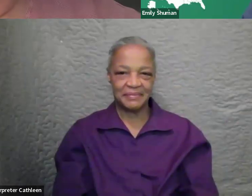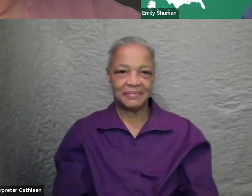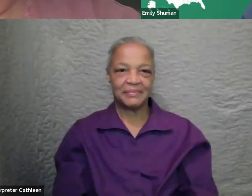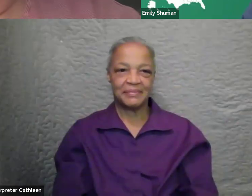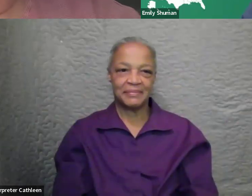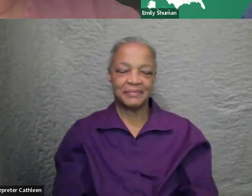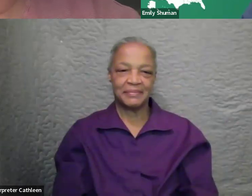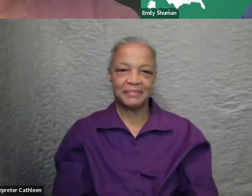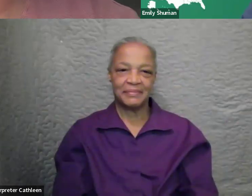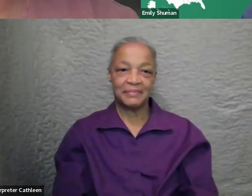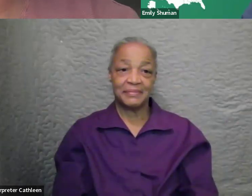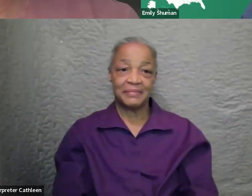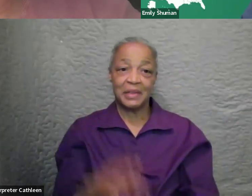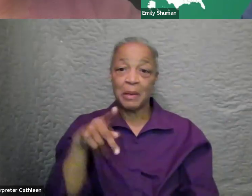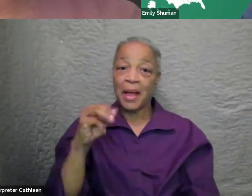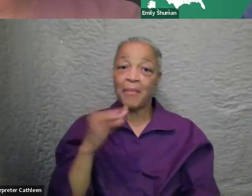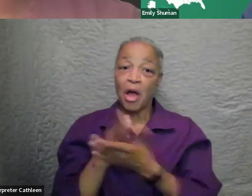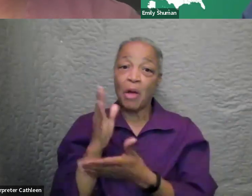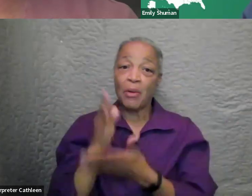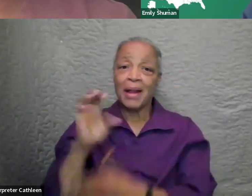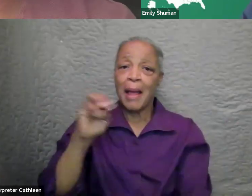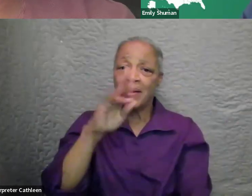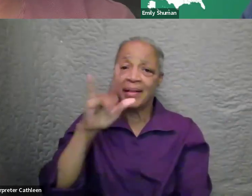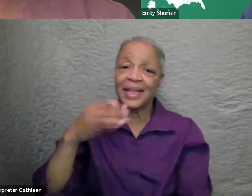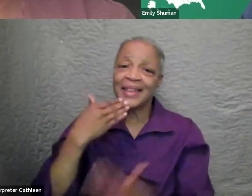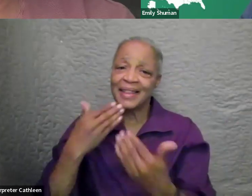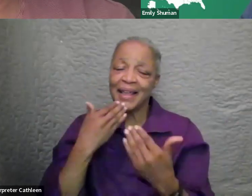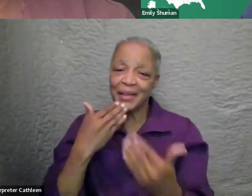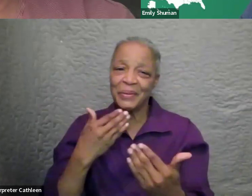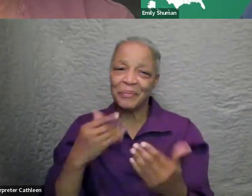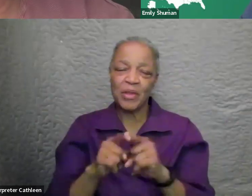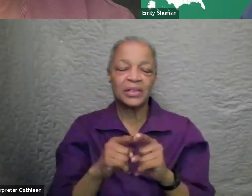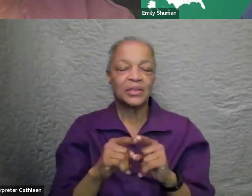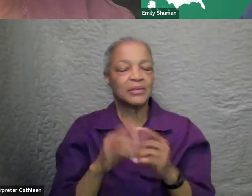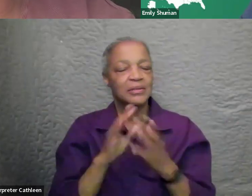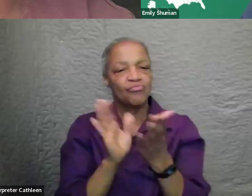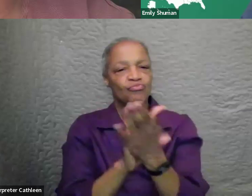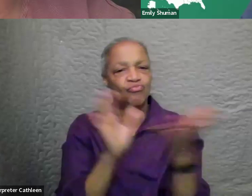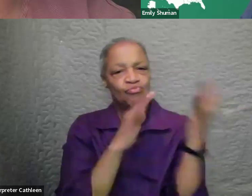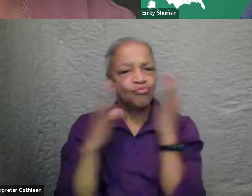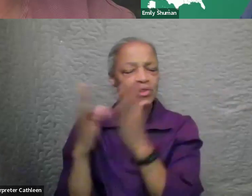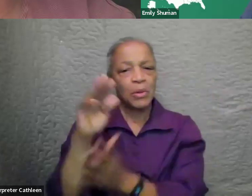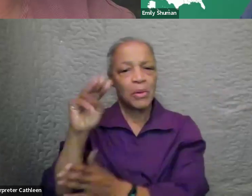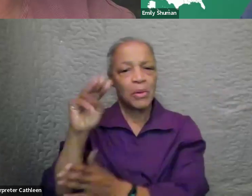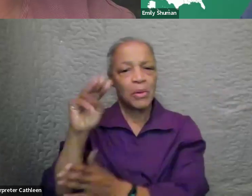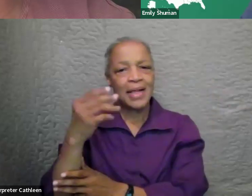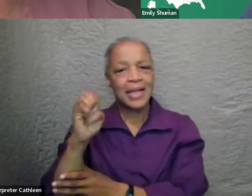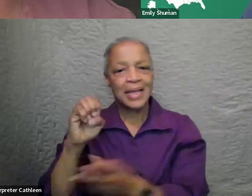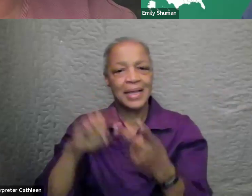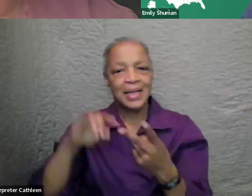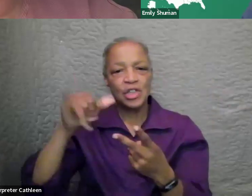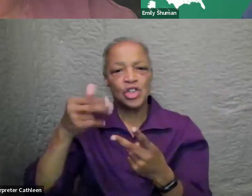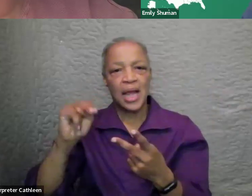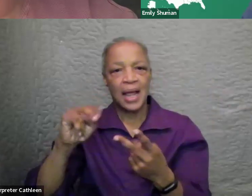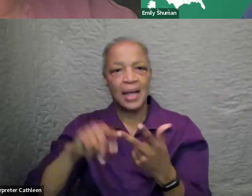Right. All right, Emily, thank you. And I also want to give a huge applause to Maggie, Jan, and